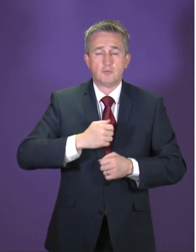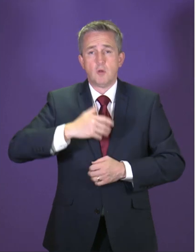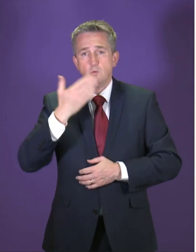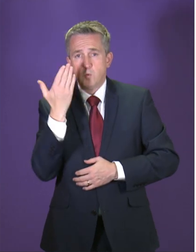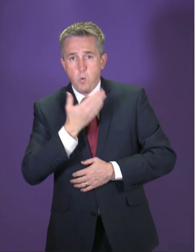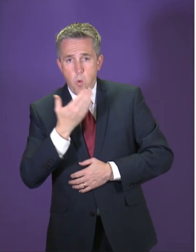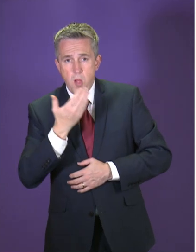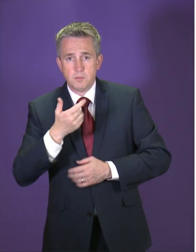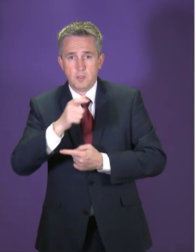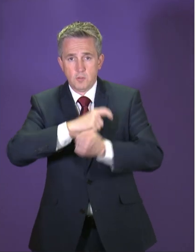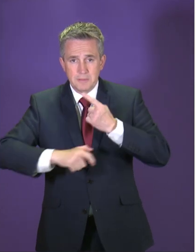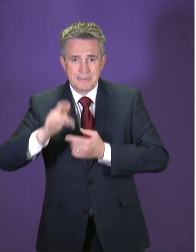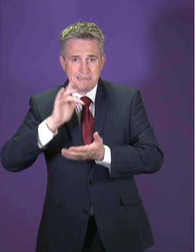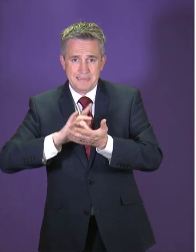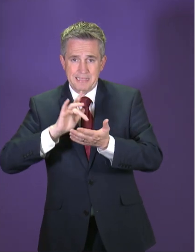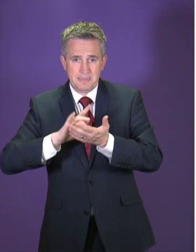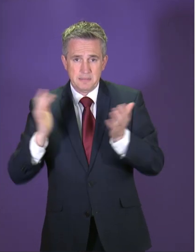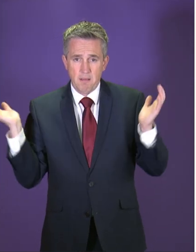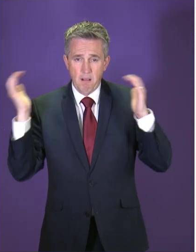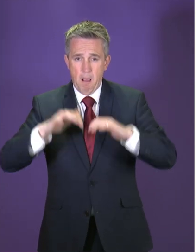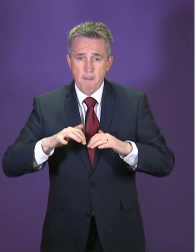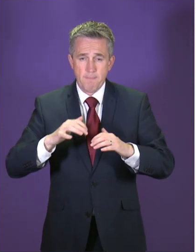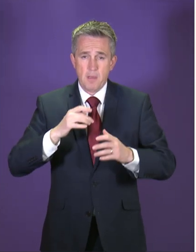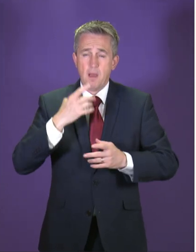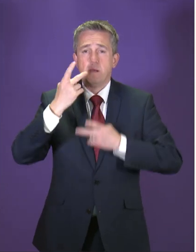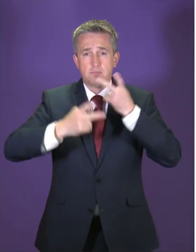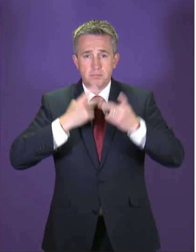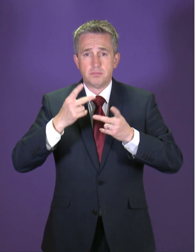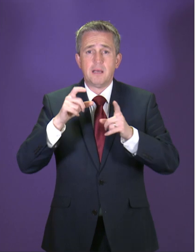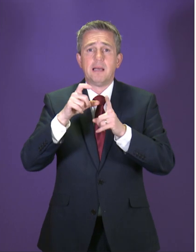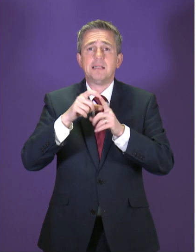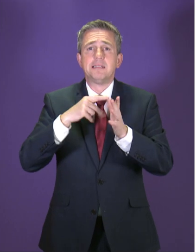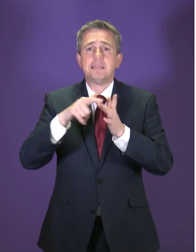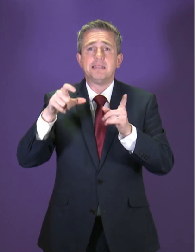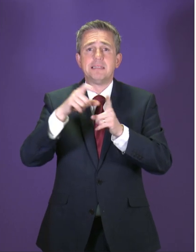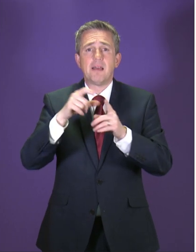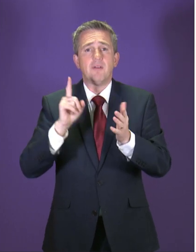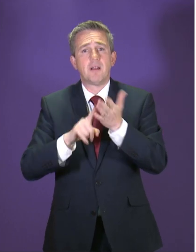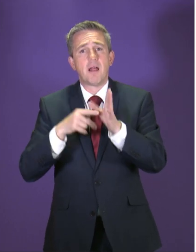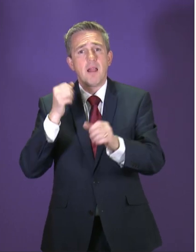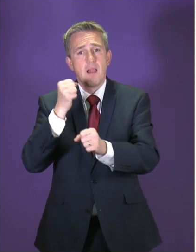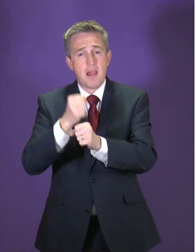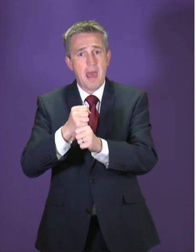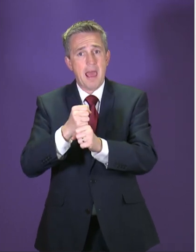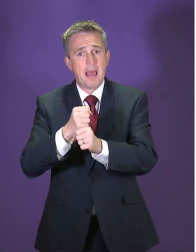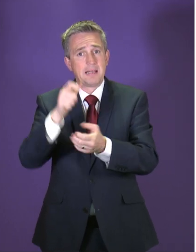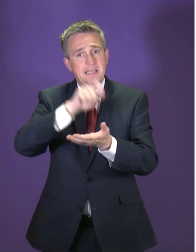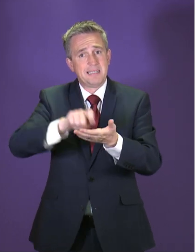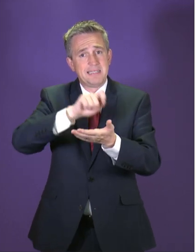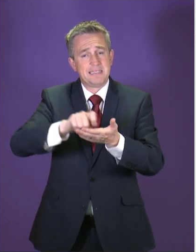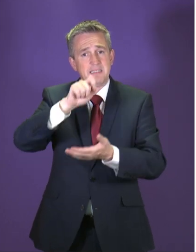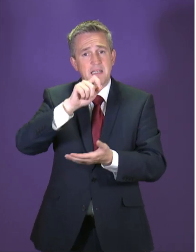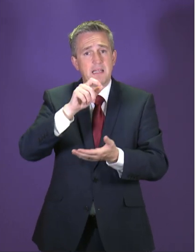schools and community centers from all over New York. David Lang is the composer, and Carson is one